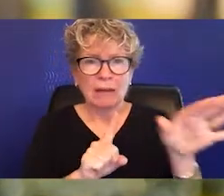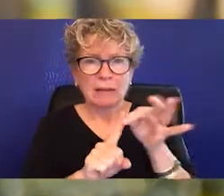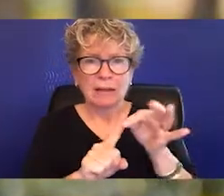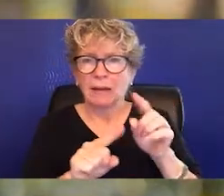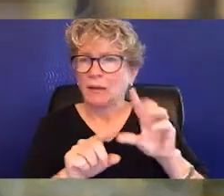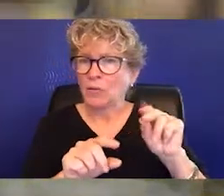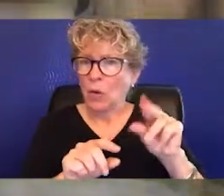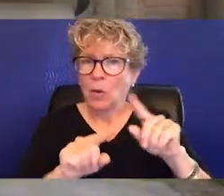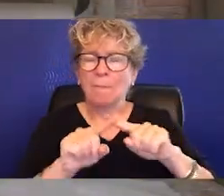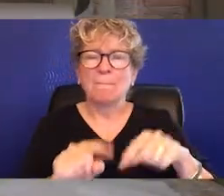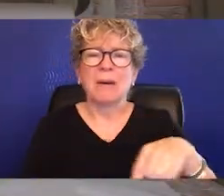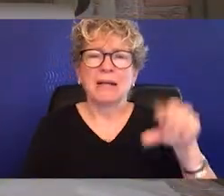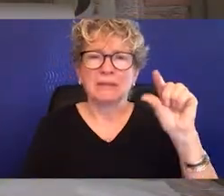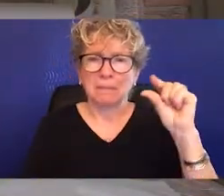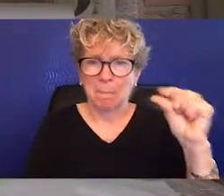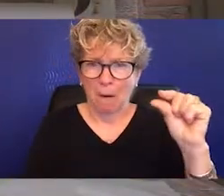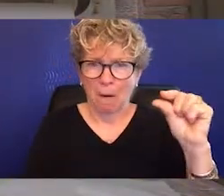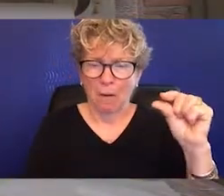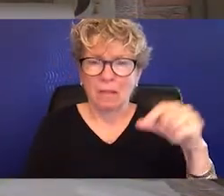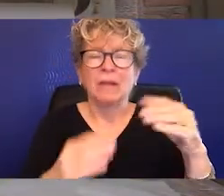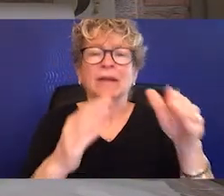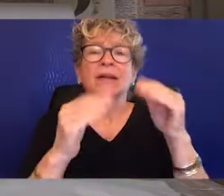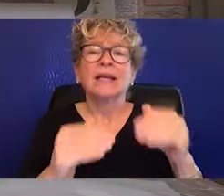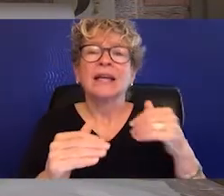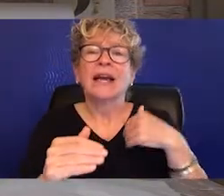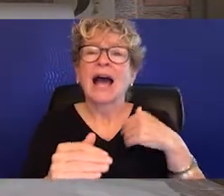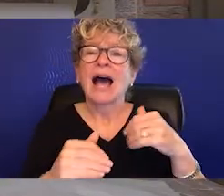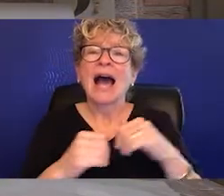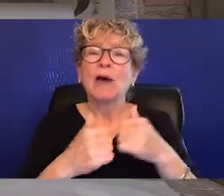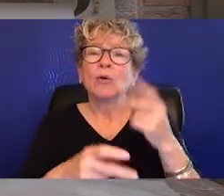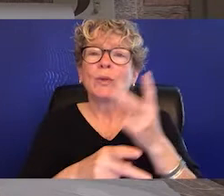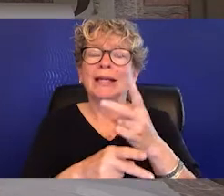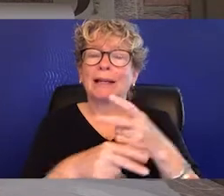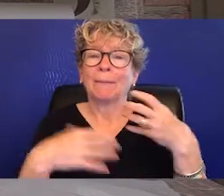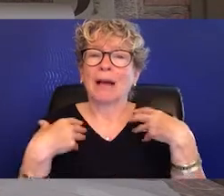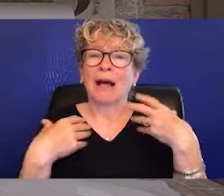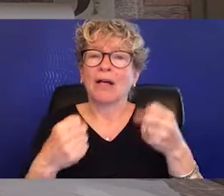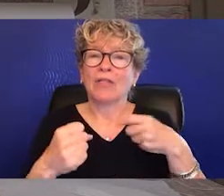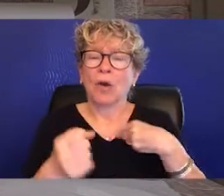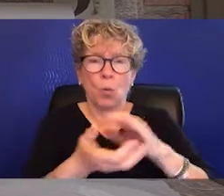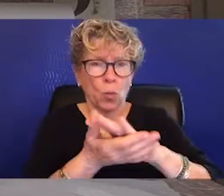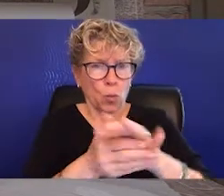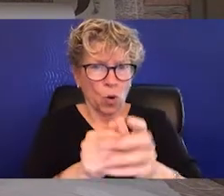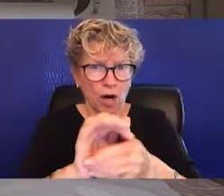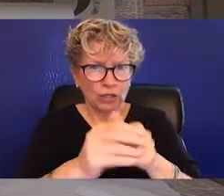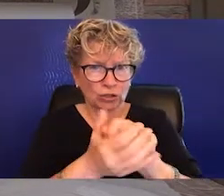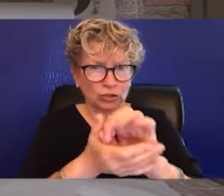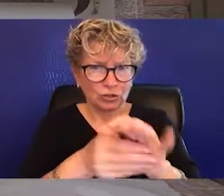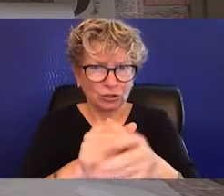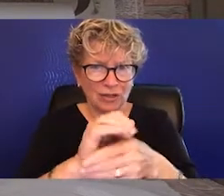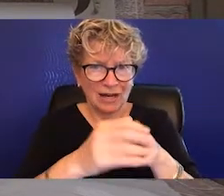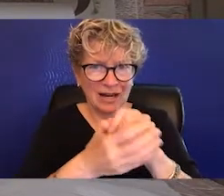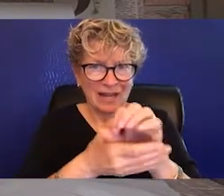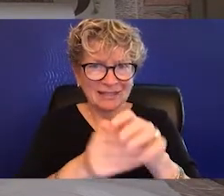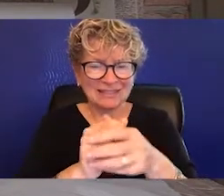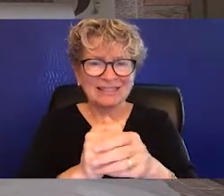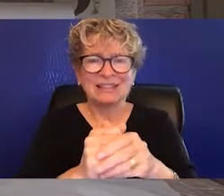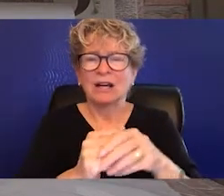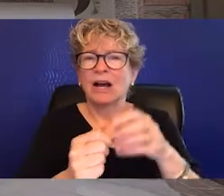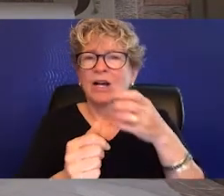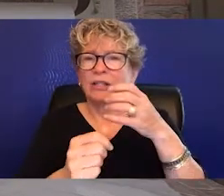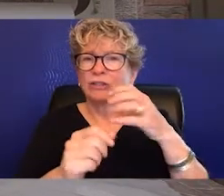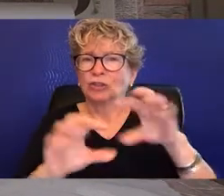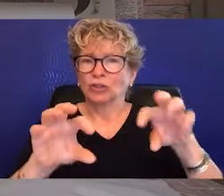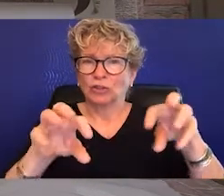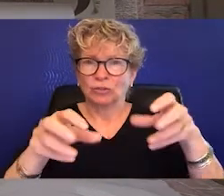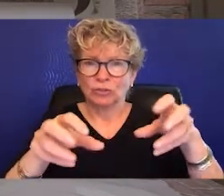100% guarantee. The best way to continue to stay healthy, even if you are fully vaccinated, is to practice good